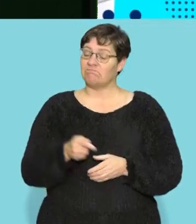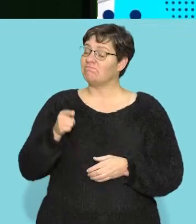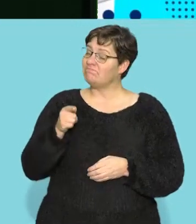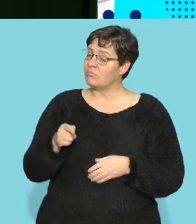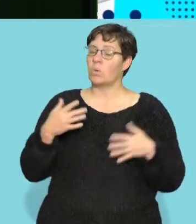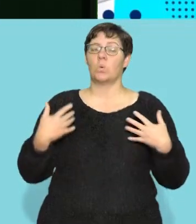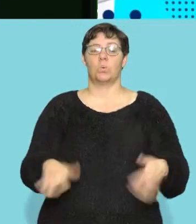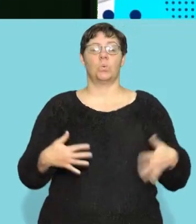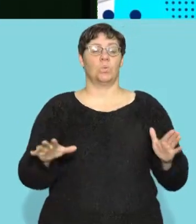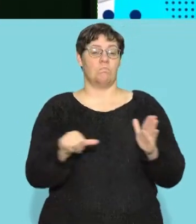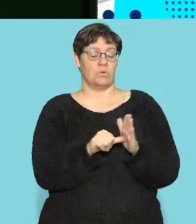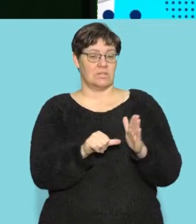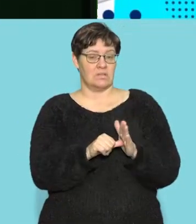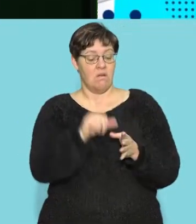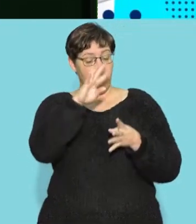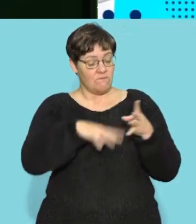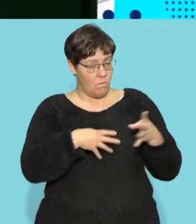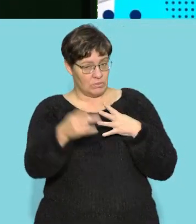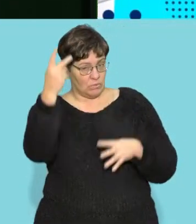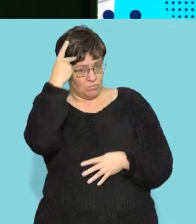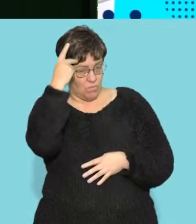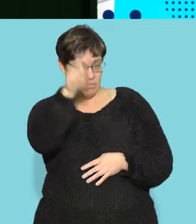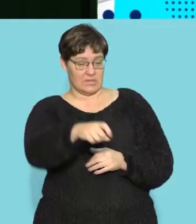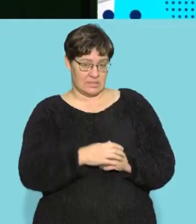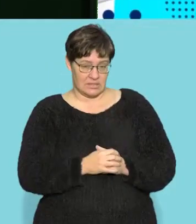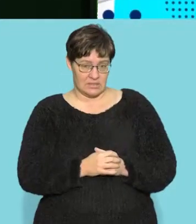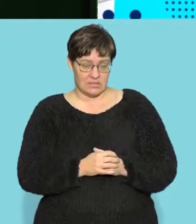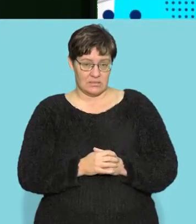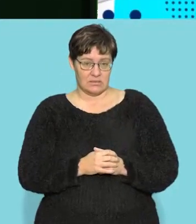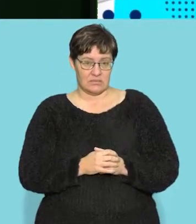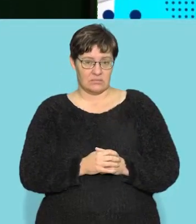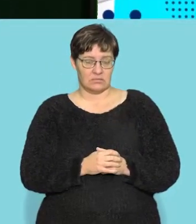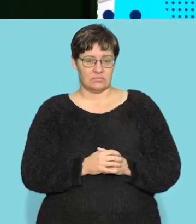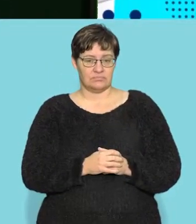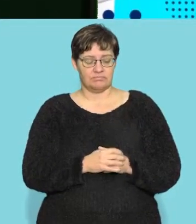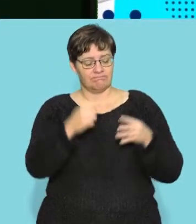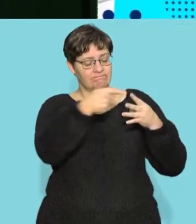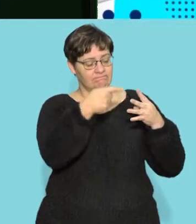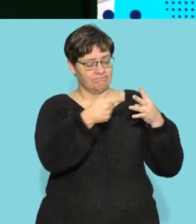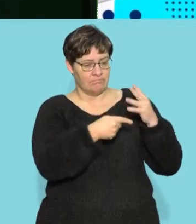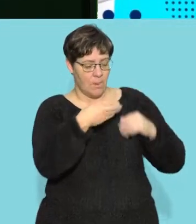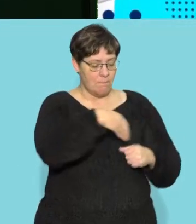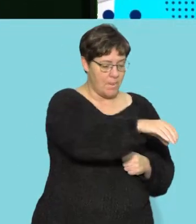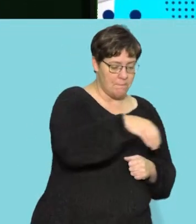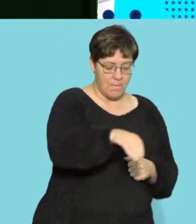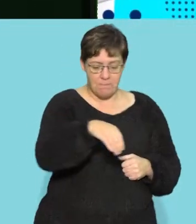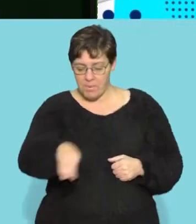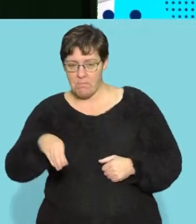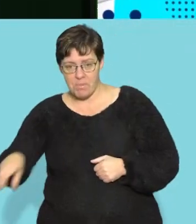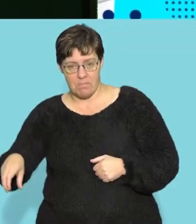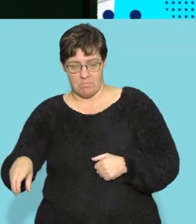importance that you know the formats, you know what goes into the respective components of the balance